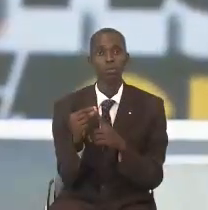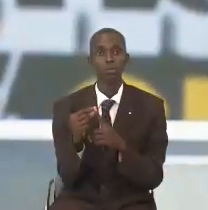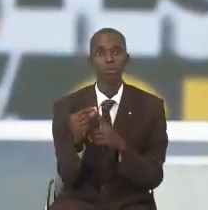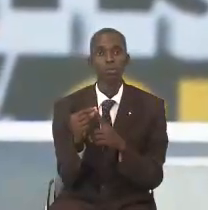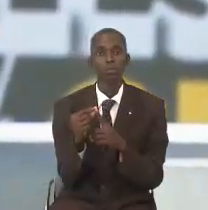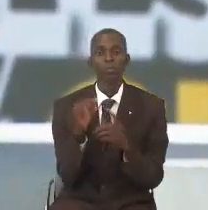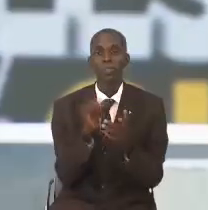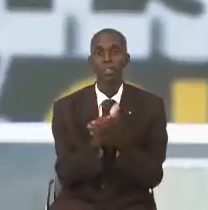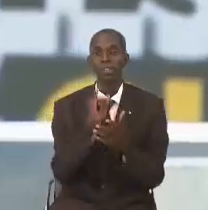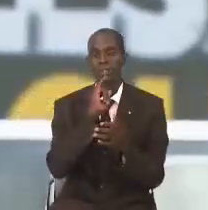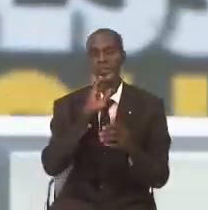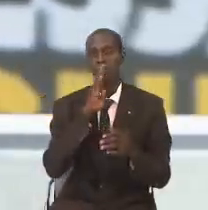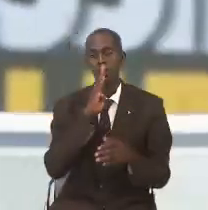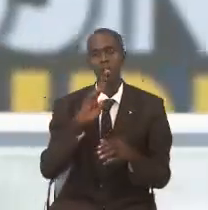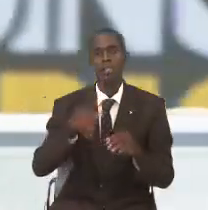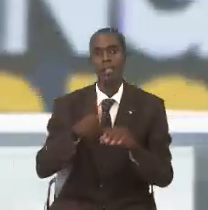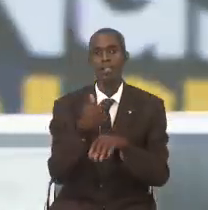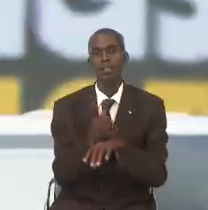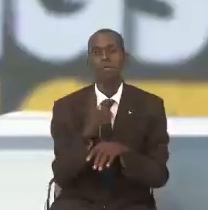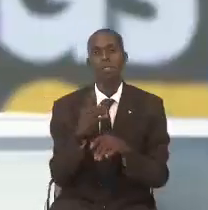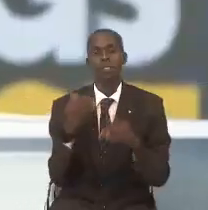Now we come to R.